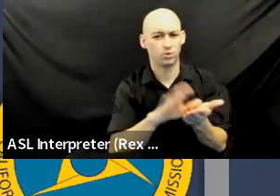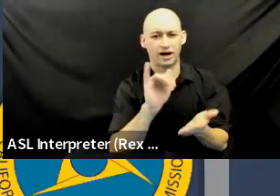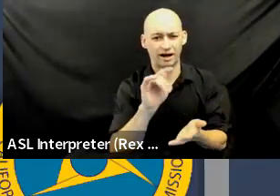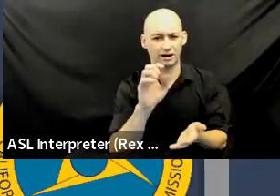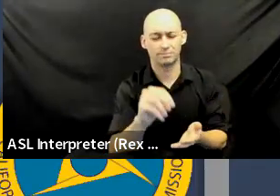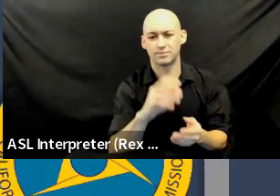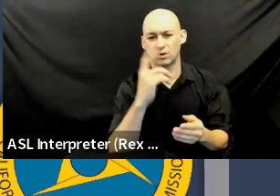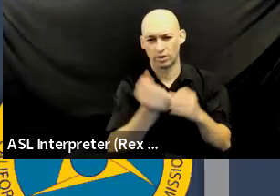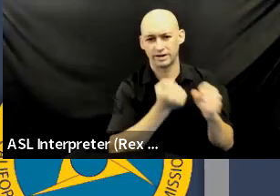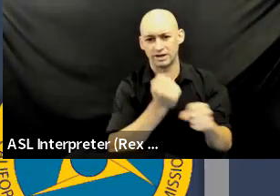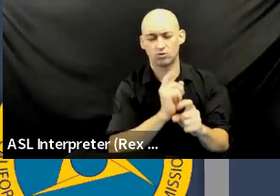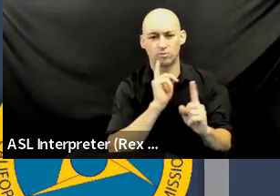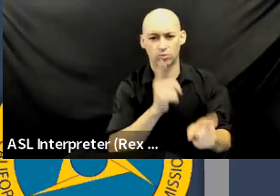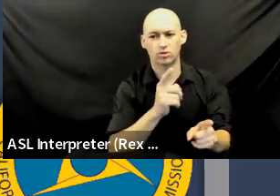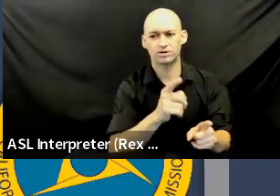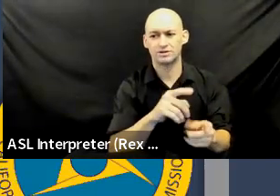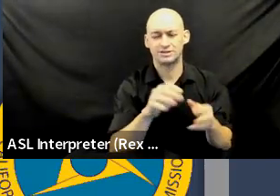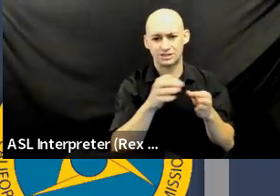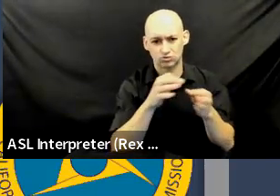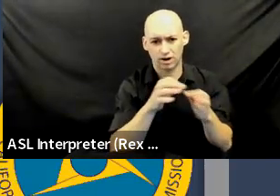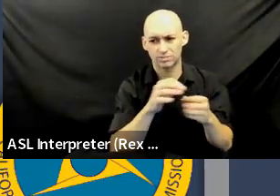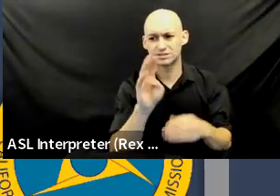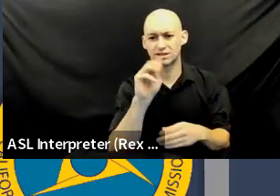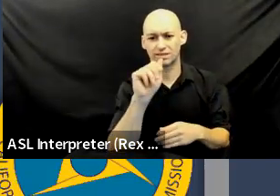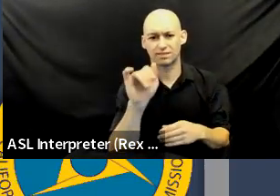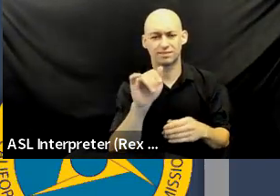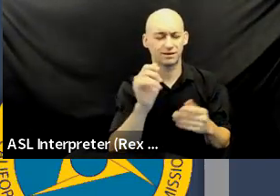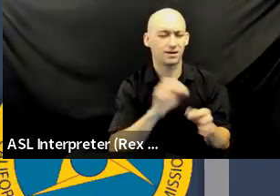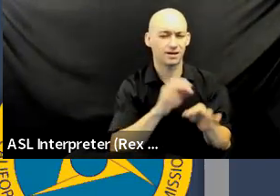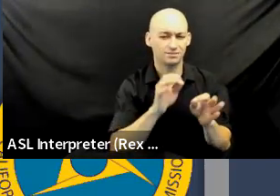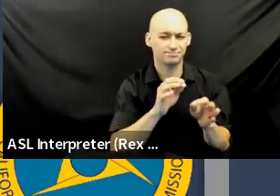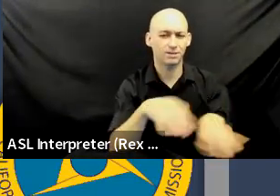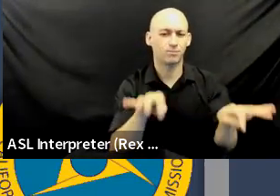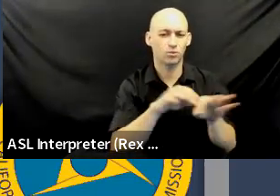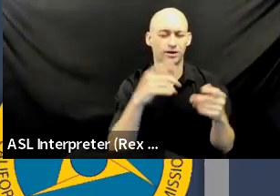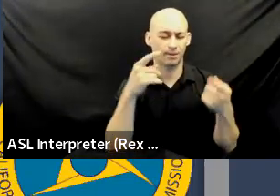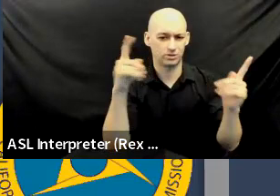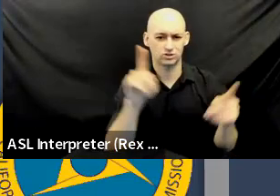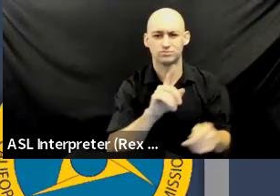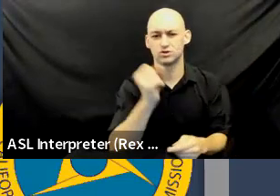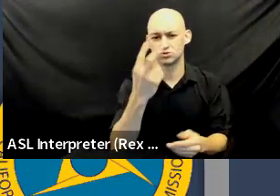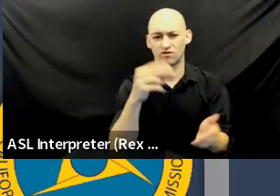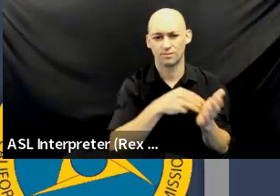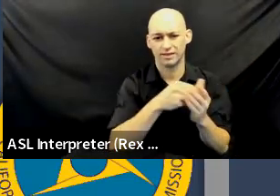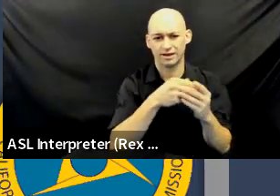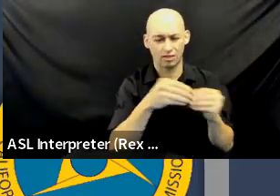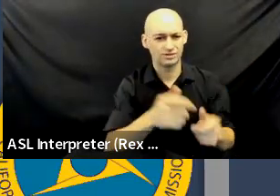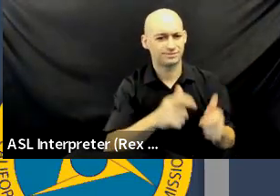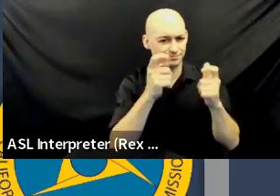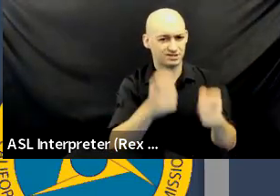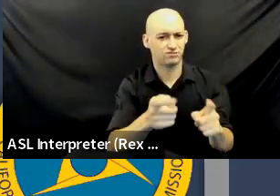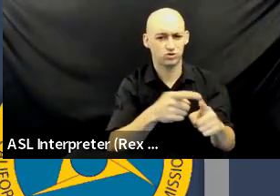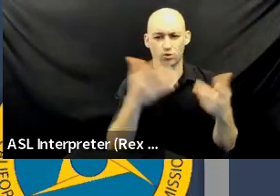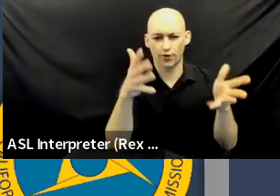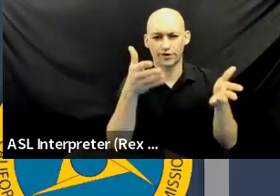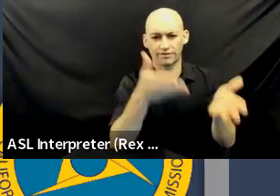report describes the Commission's major accomplishments over the past year. These include allocating nearly $12 billion to existing transportation projects,